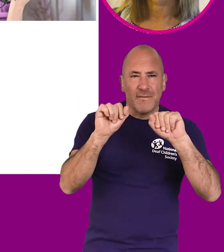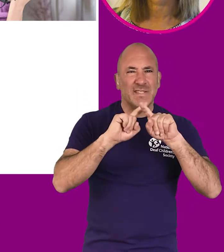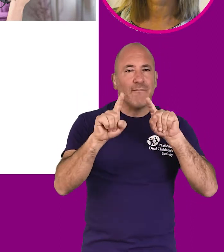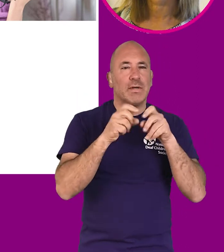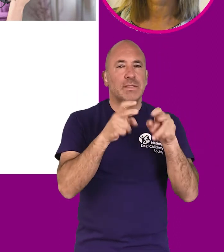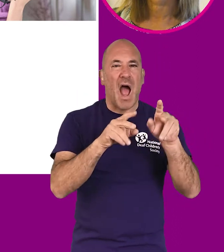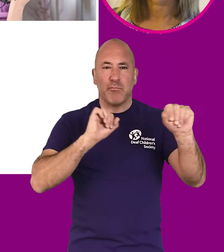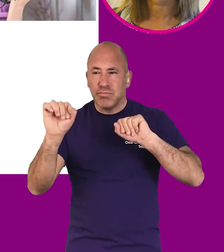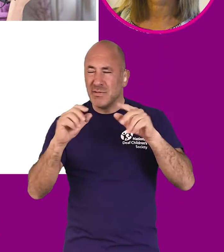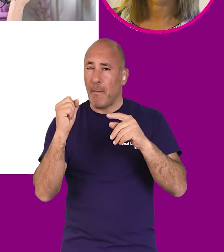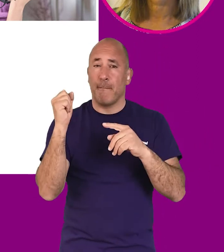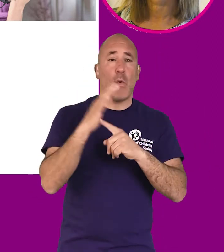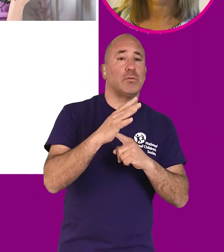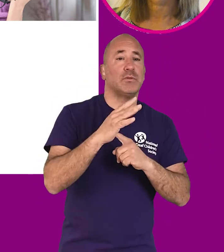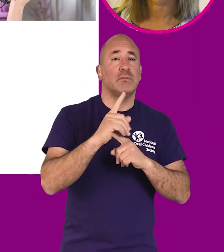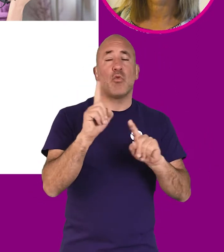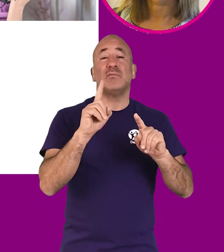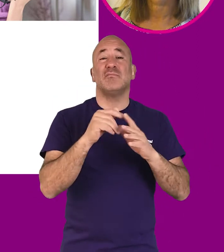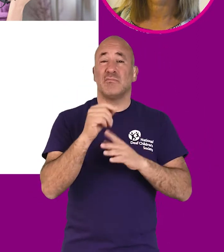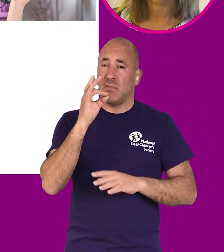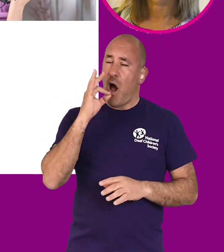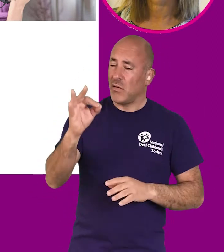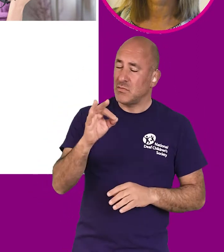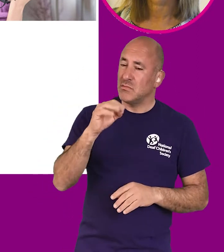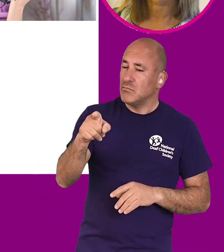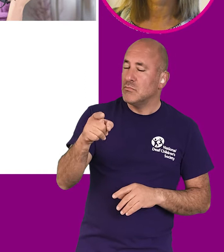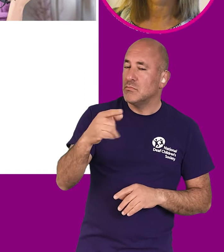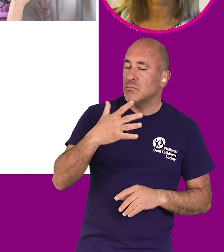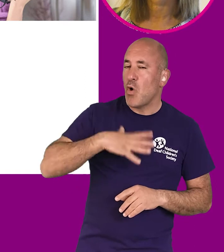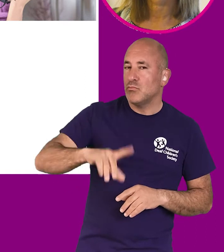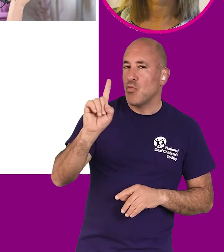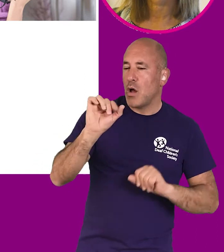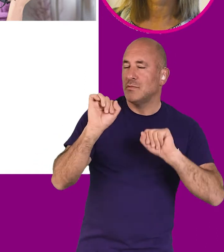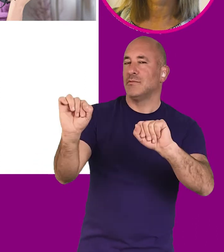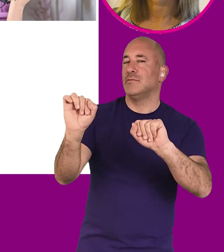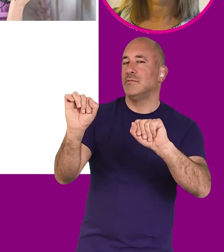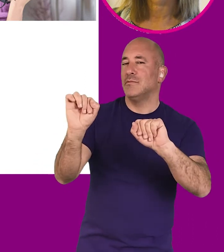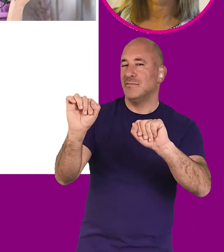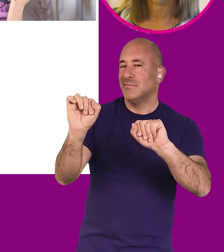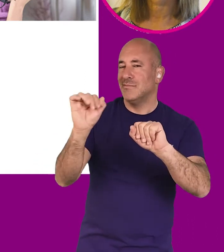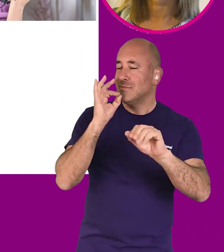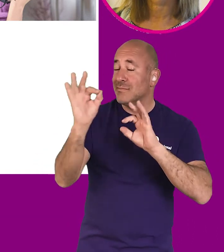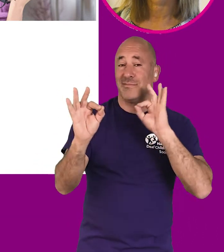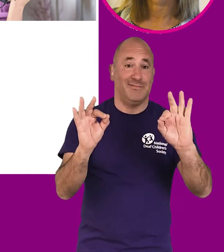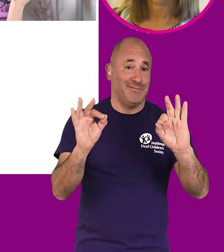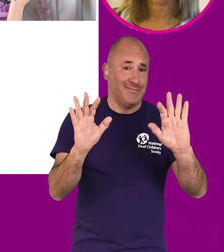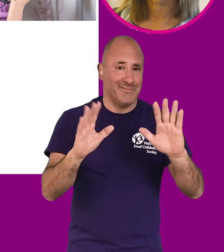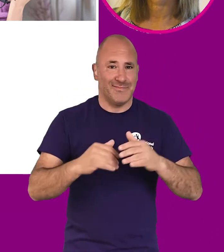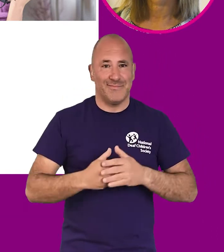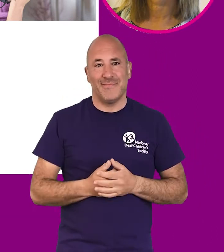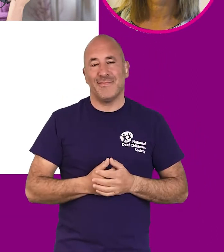of deafness. And the important thing is always to ask someone what their preference is.